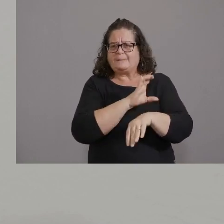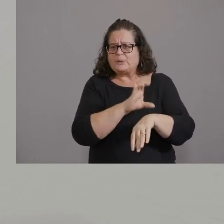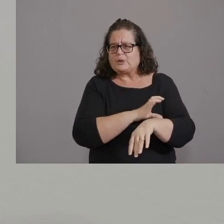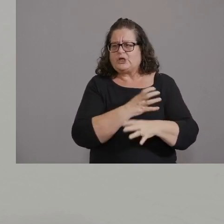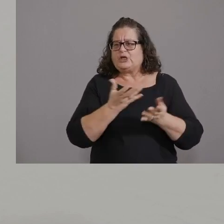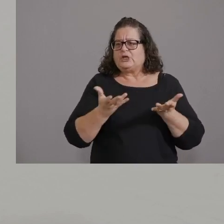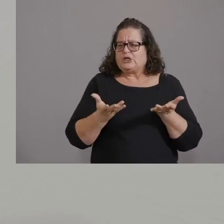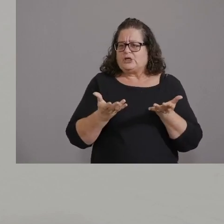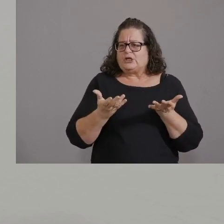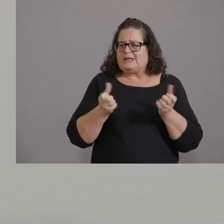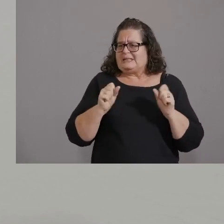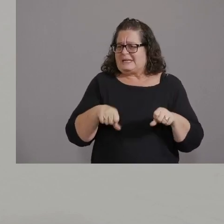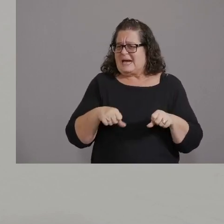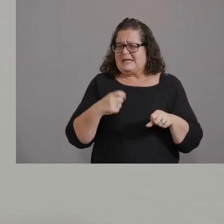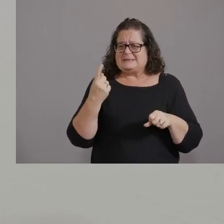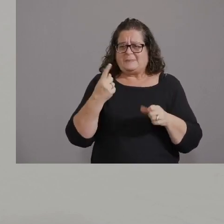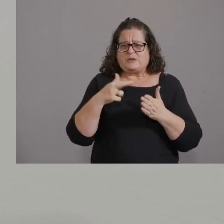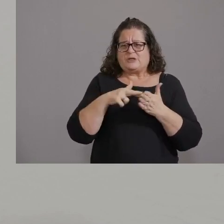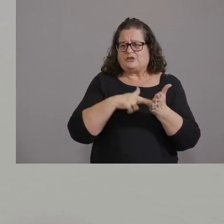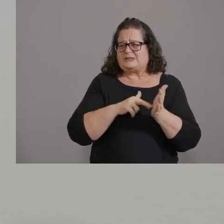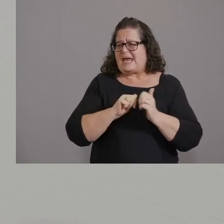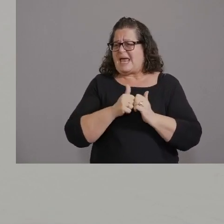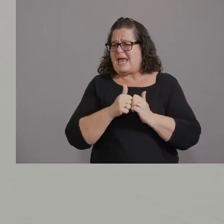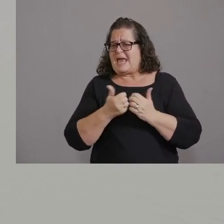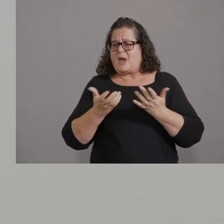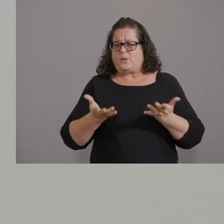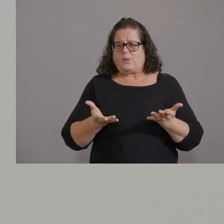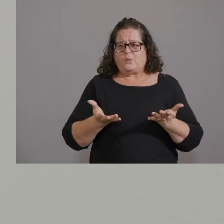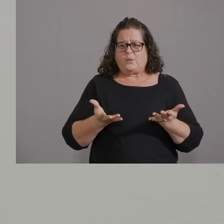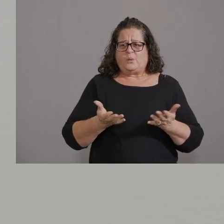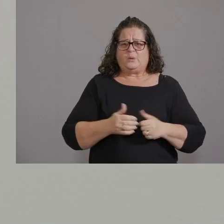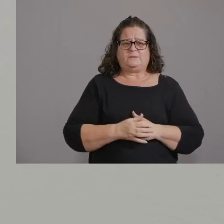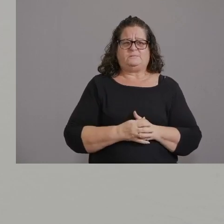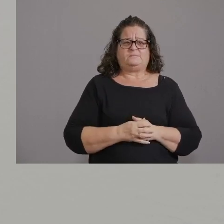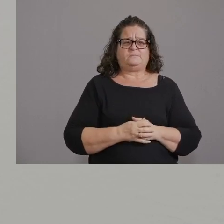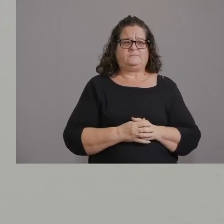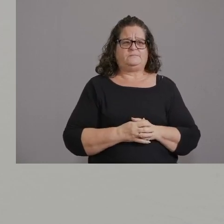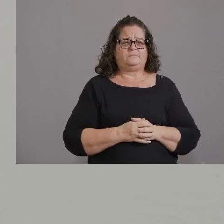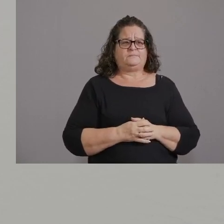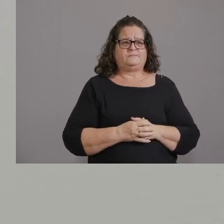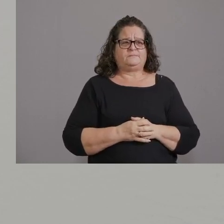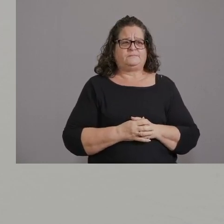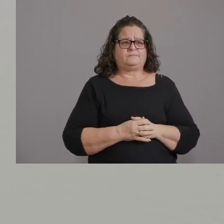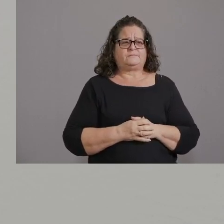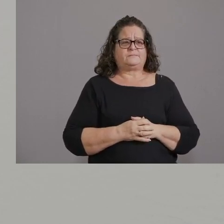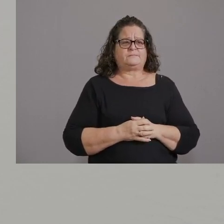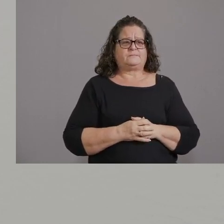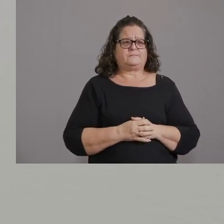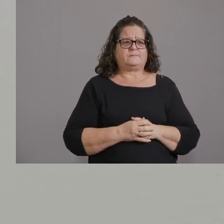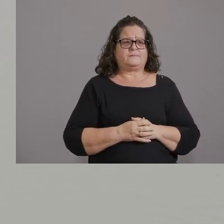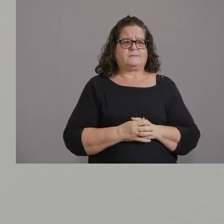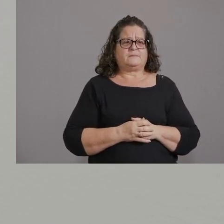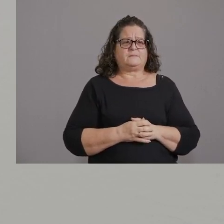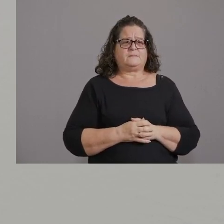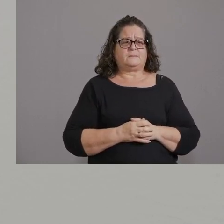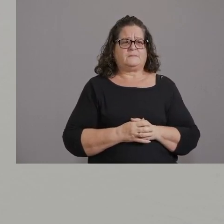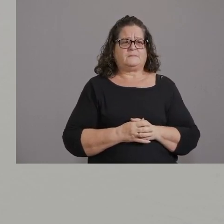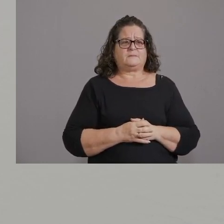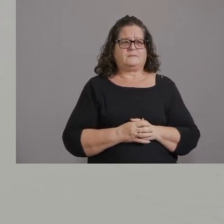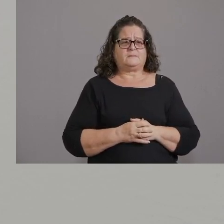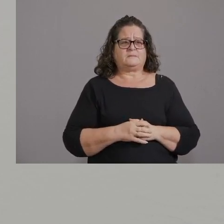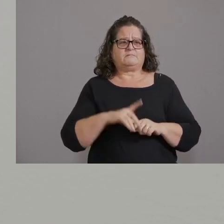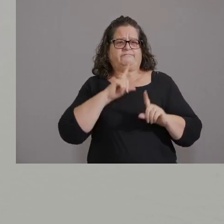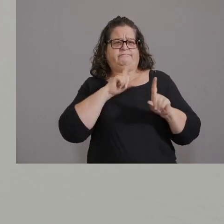means to be able to register to get their vaccines? Yeah, I had not heard that was occurring in Pima County, so I'll have my team reach out and see